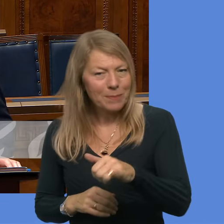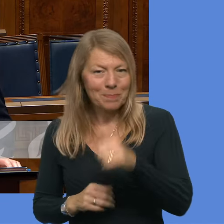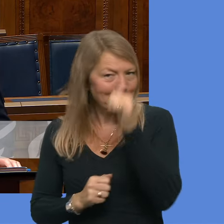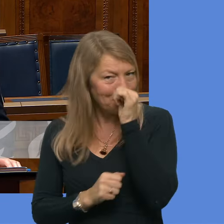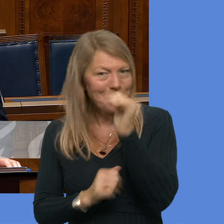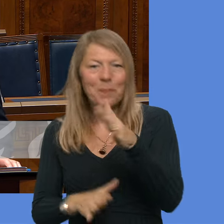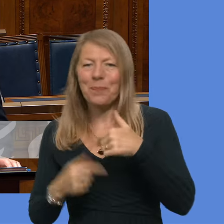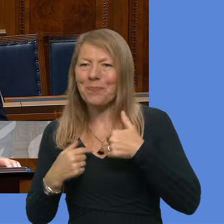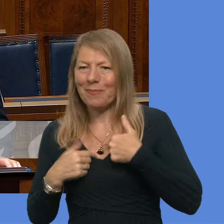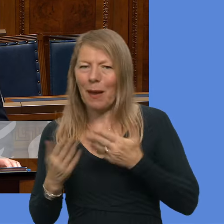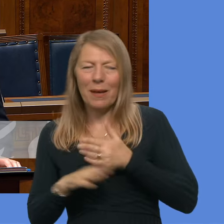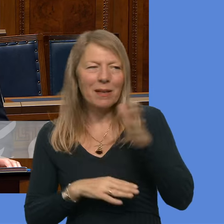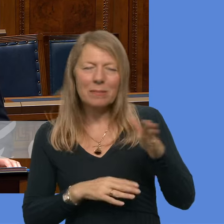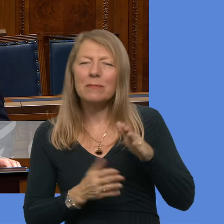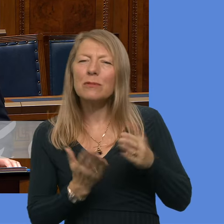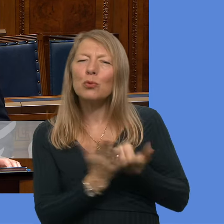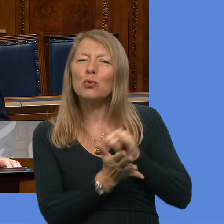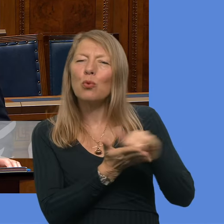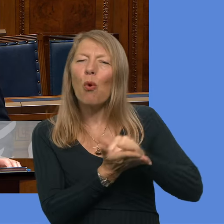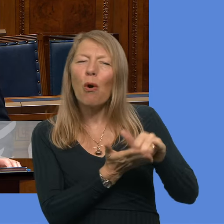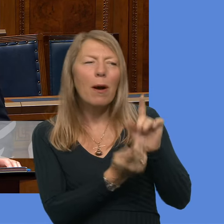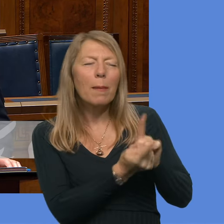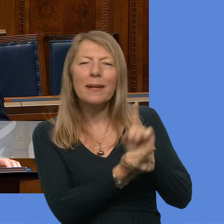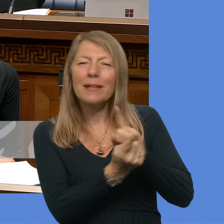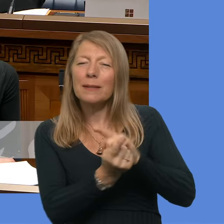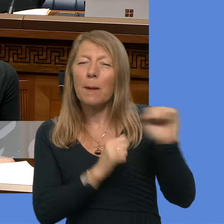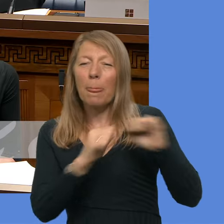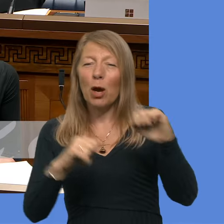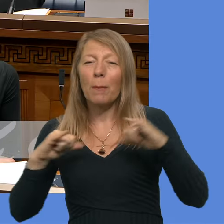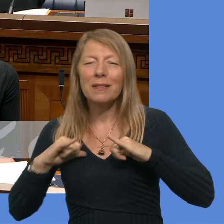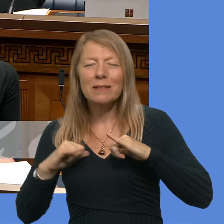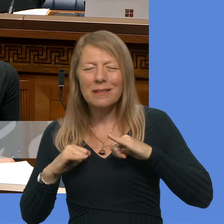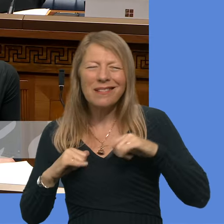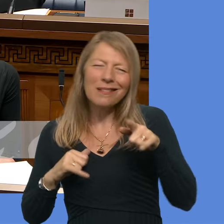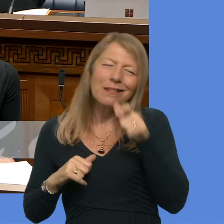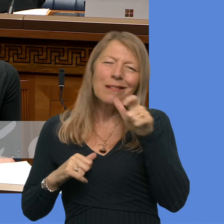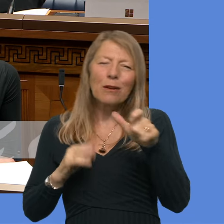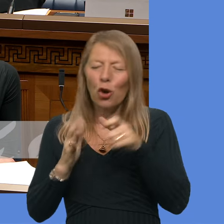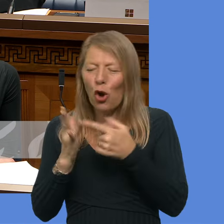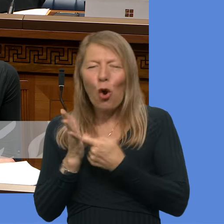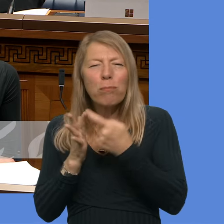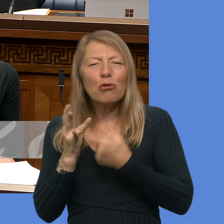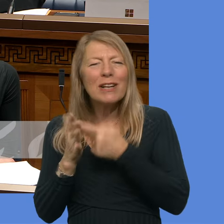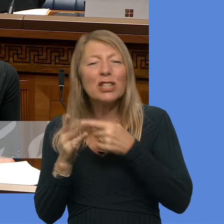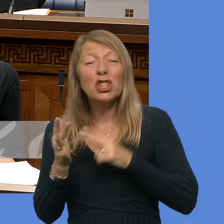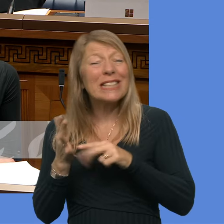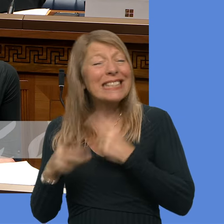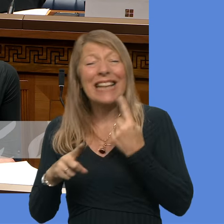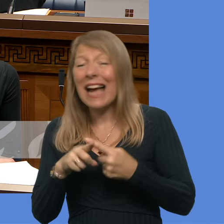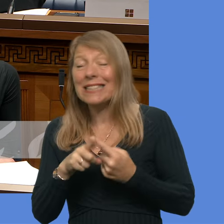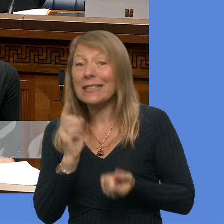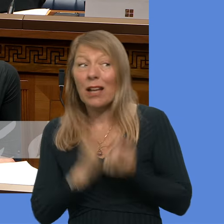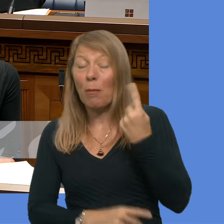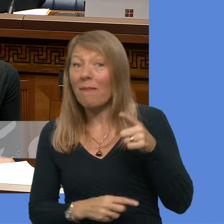there. I have to say that corporation tax was not significantly raised. I struggled to remember it being raised at all. The key issue for